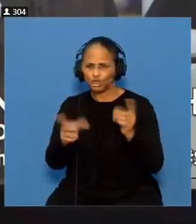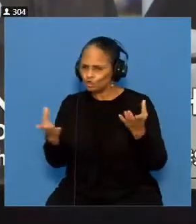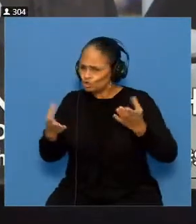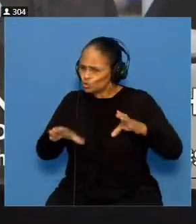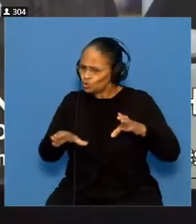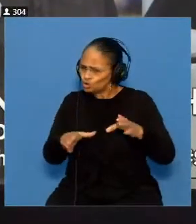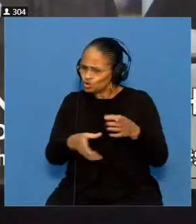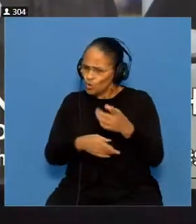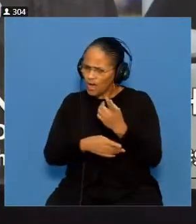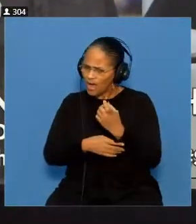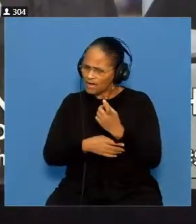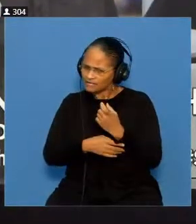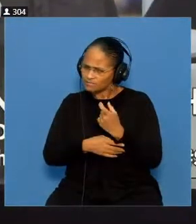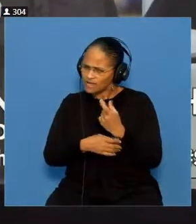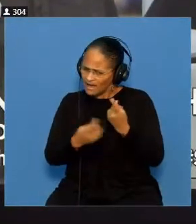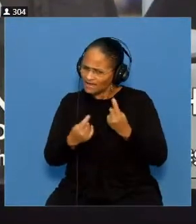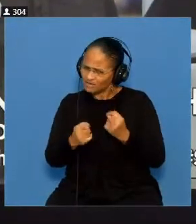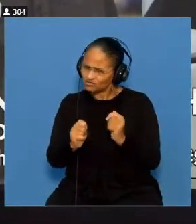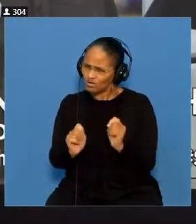can try.